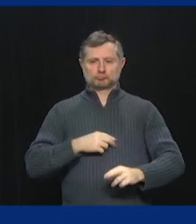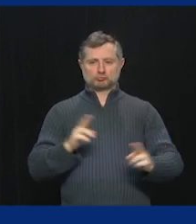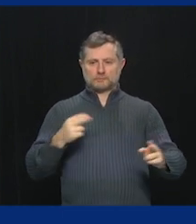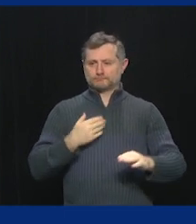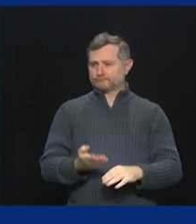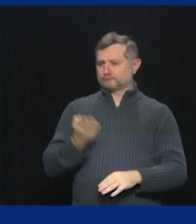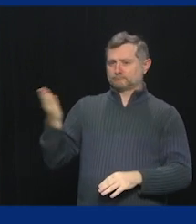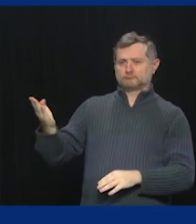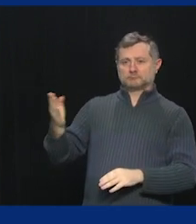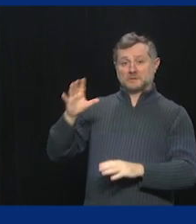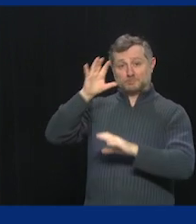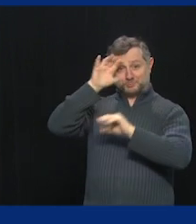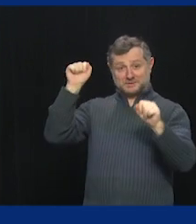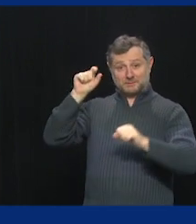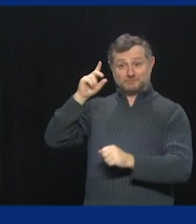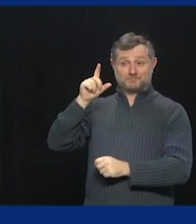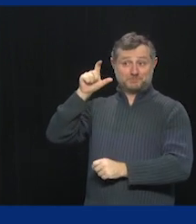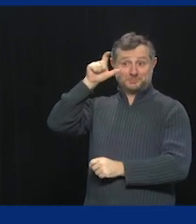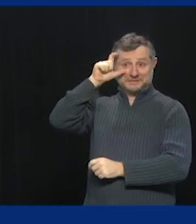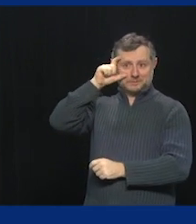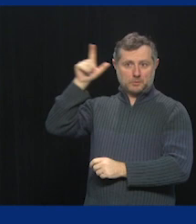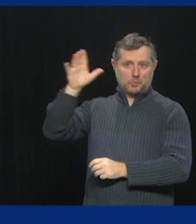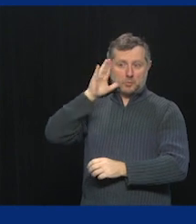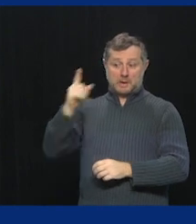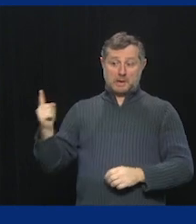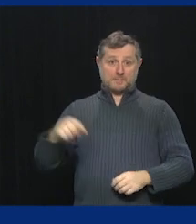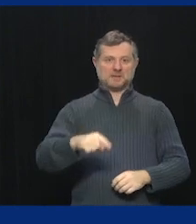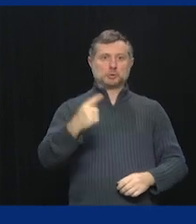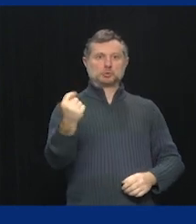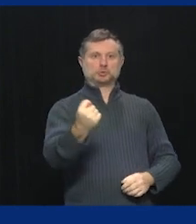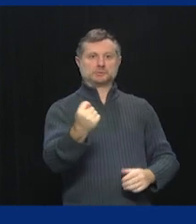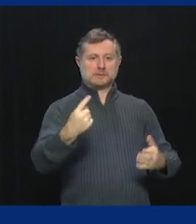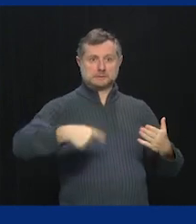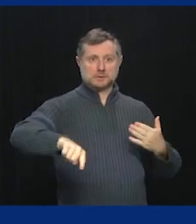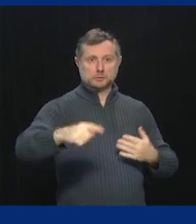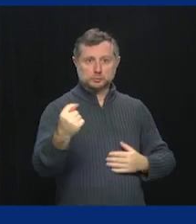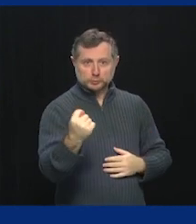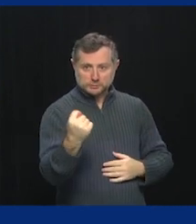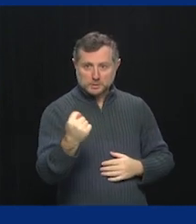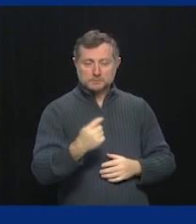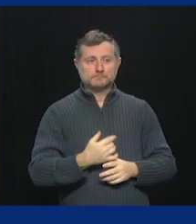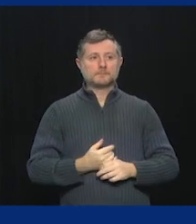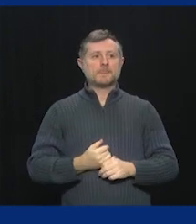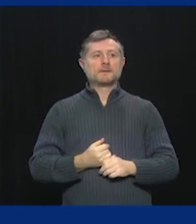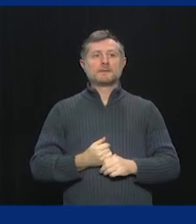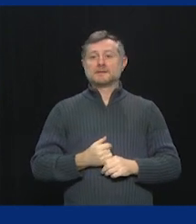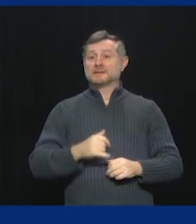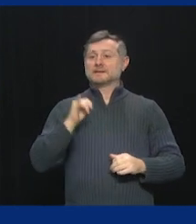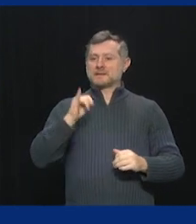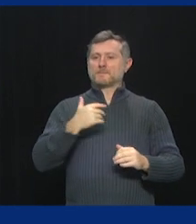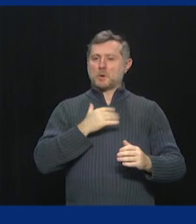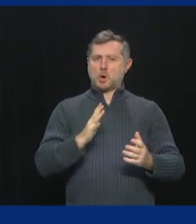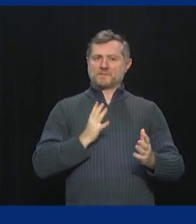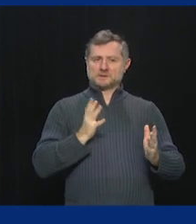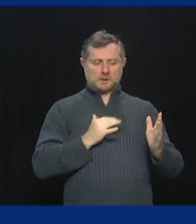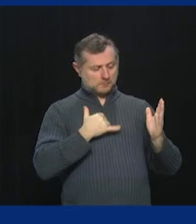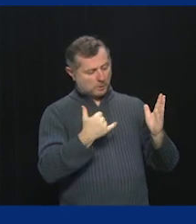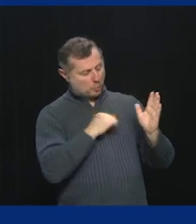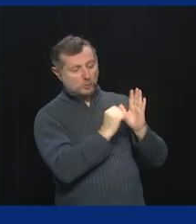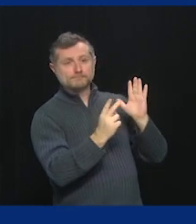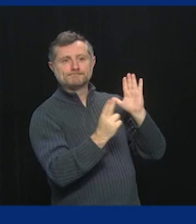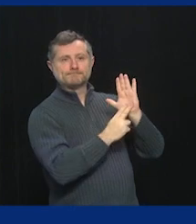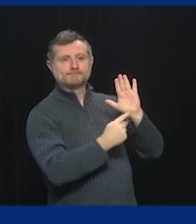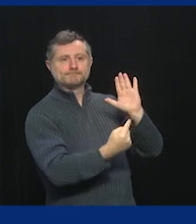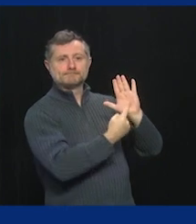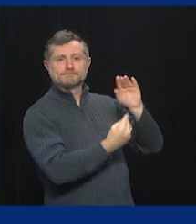here on Tuesday. Get to our FEMA office. And that's the official work I wanted to get done today, is to give our request for presidential